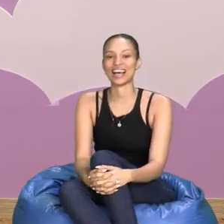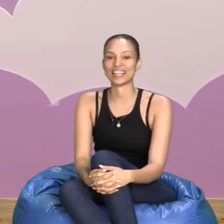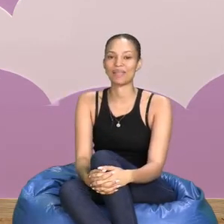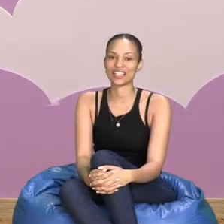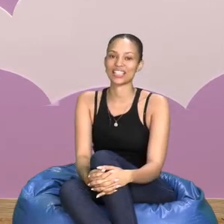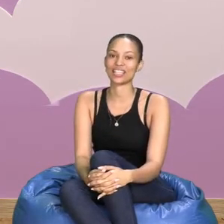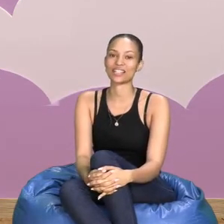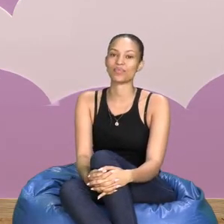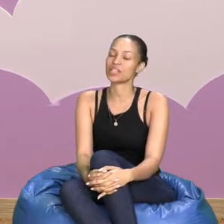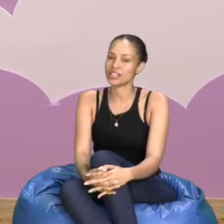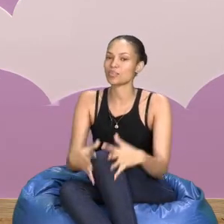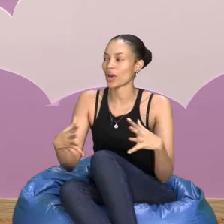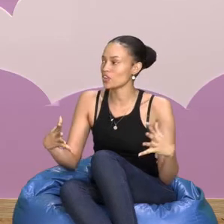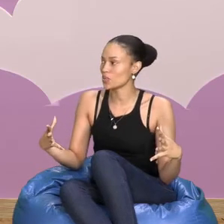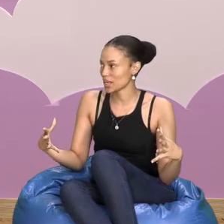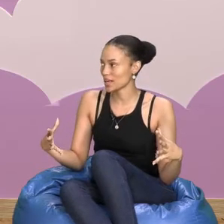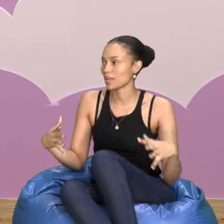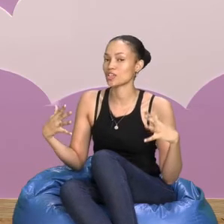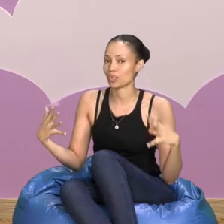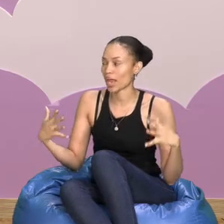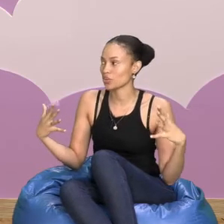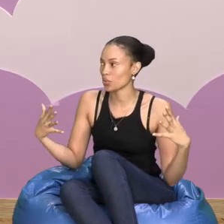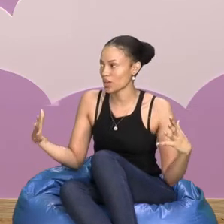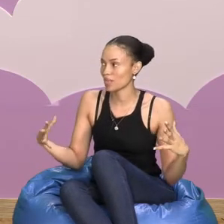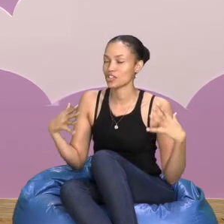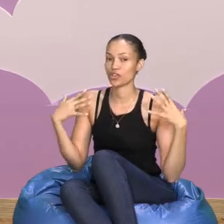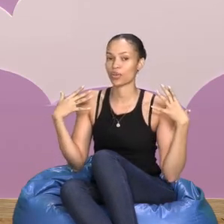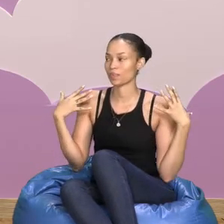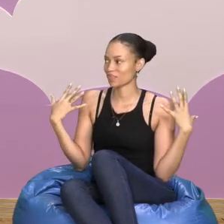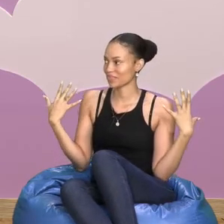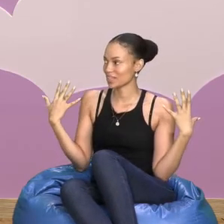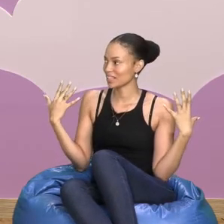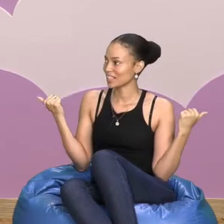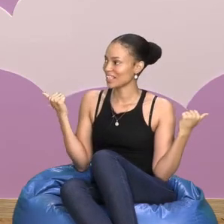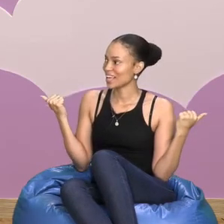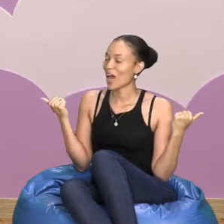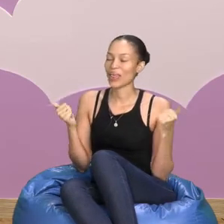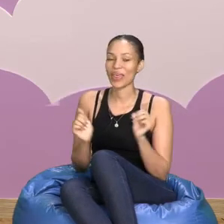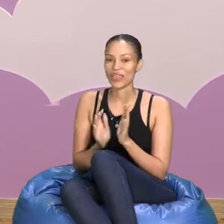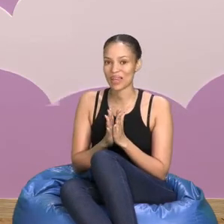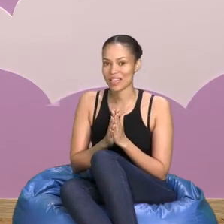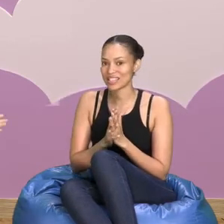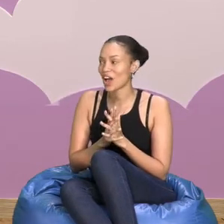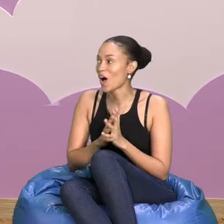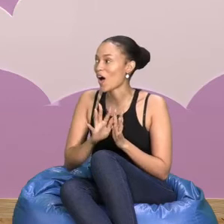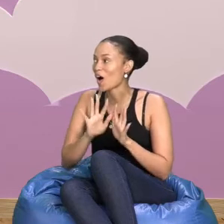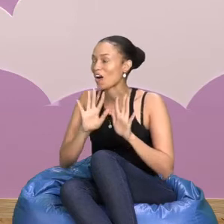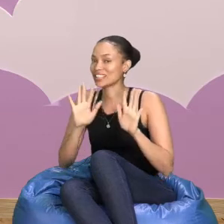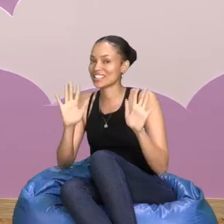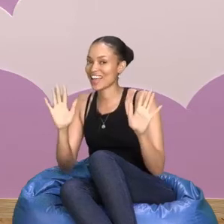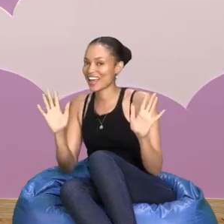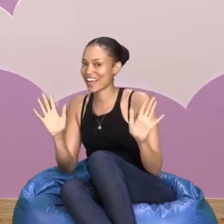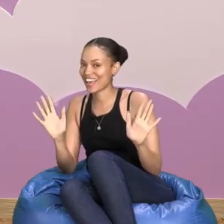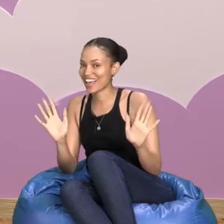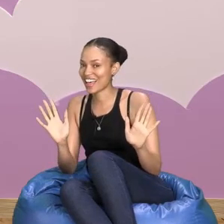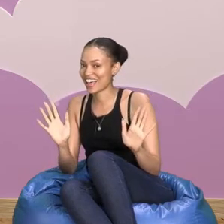Okay guys, I mentioned since it's a brand new week, It's a brand new theme. What's the theme, Monique? The theme is